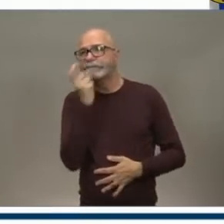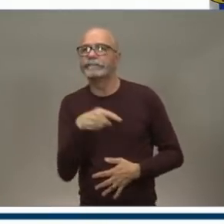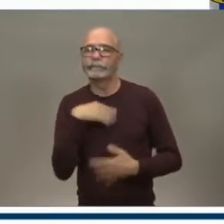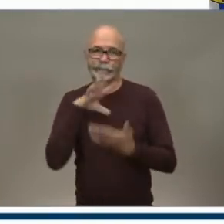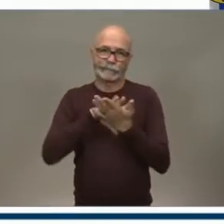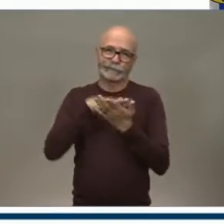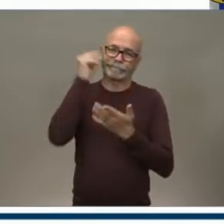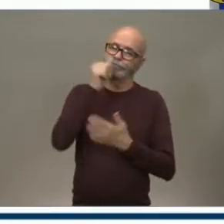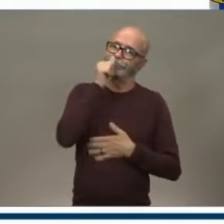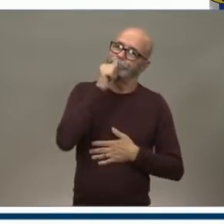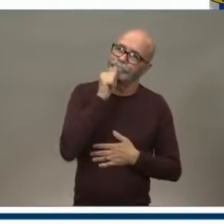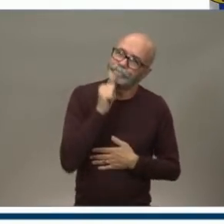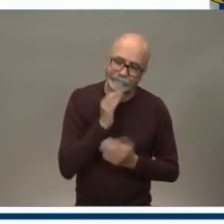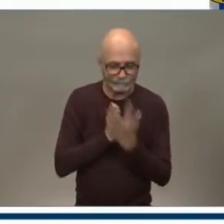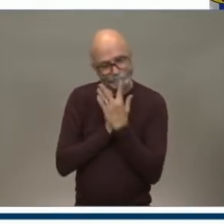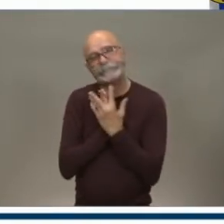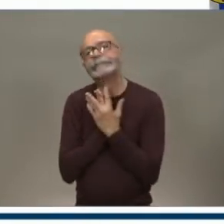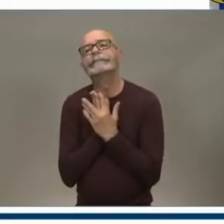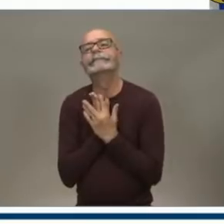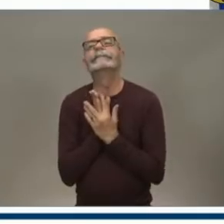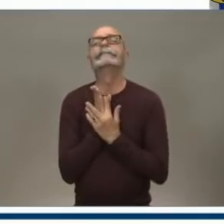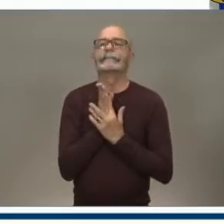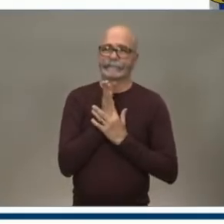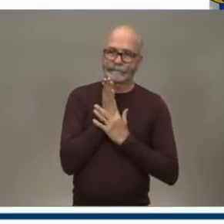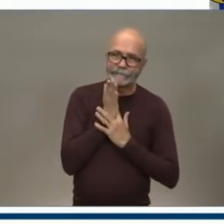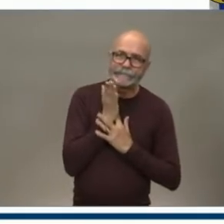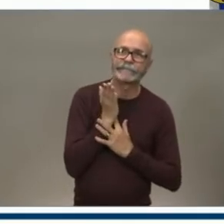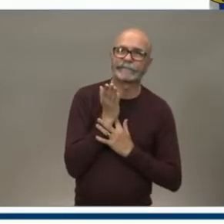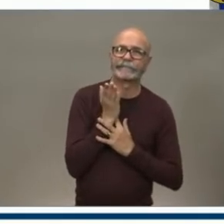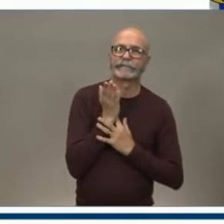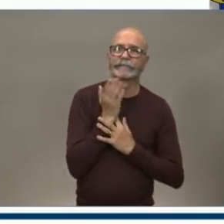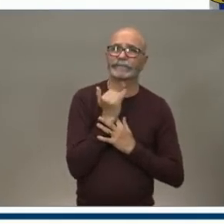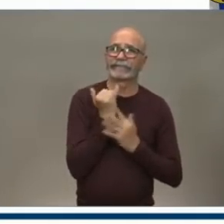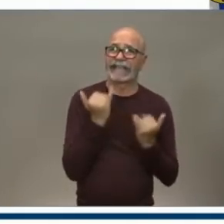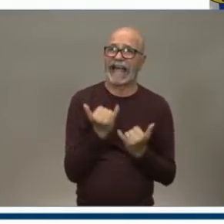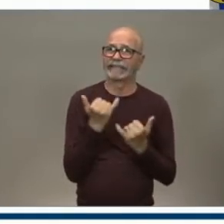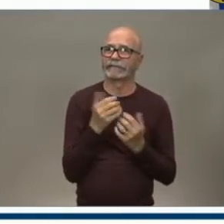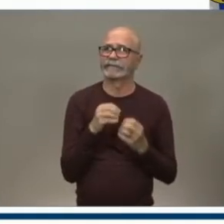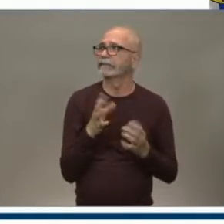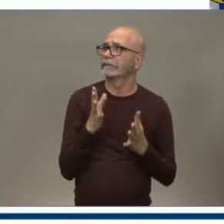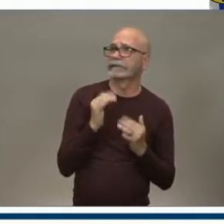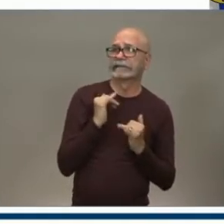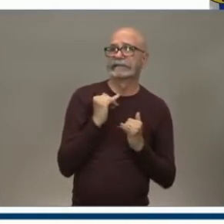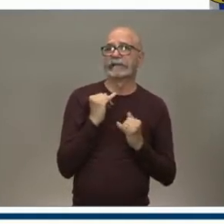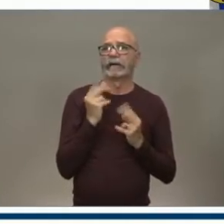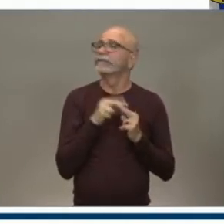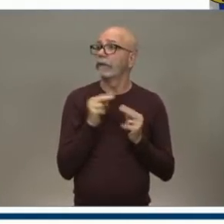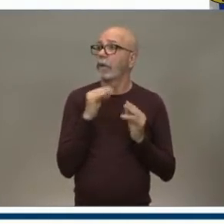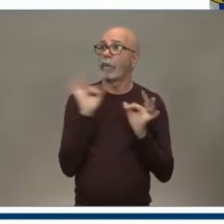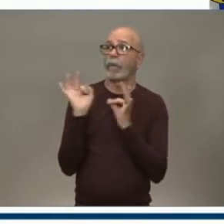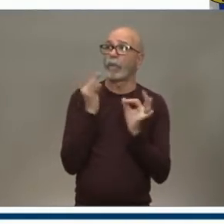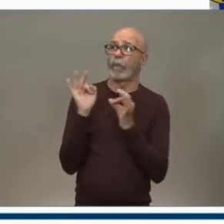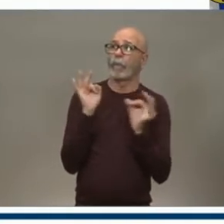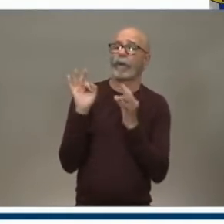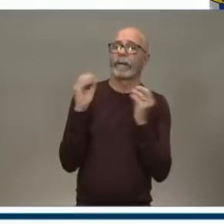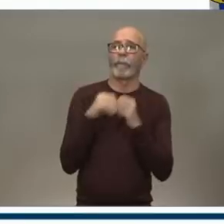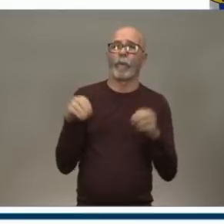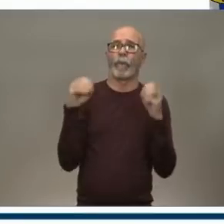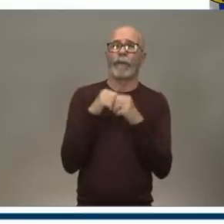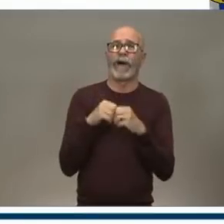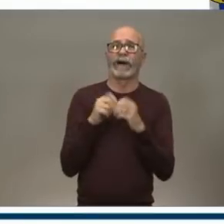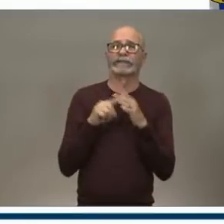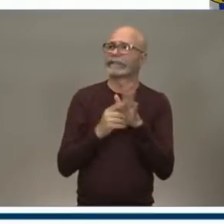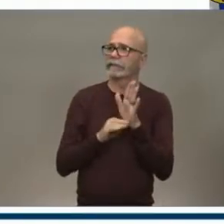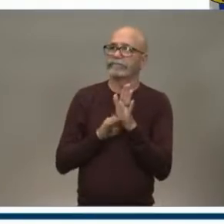Atlantic bubble. Obviously things have changed. It's a little scarier now in Nova Scotia. We've seen other jurisdictions in Canada go back and